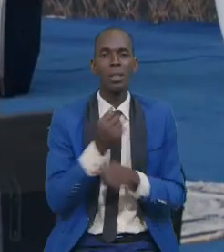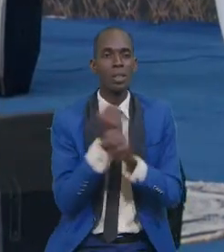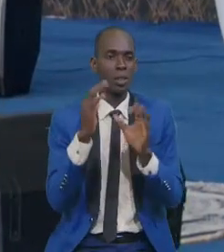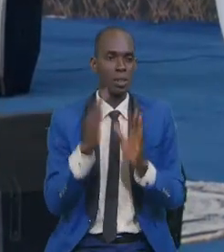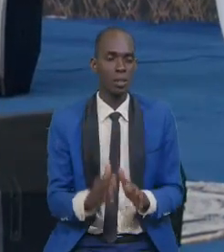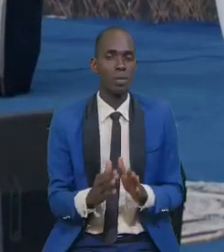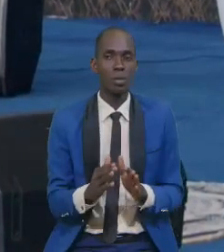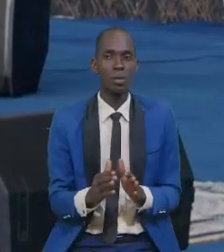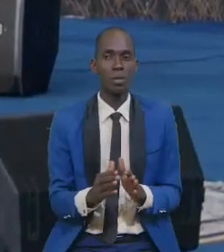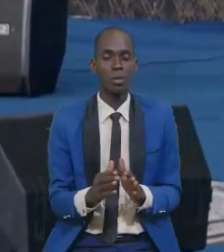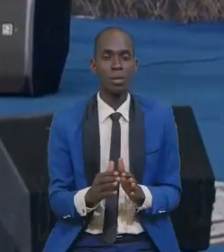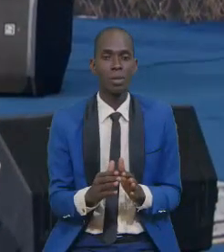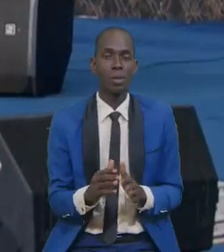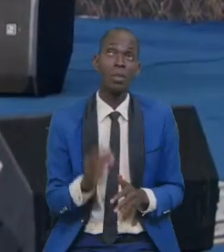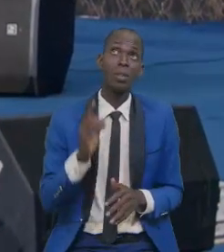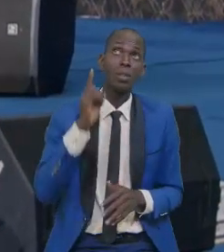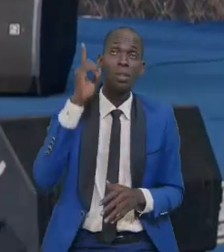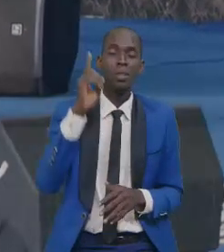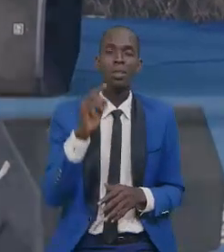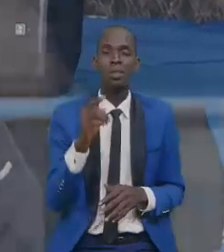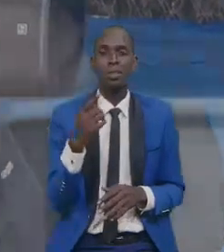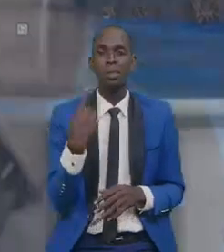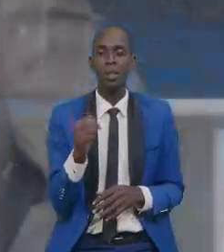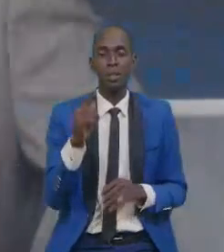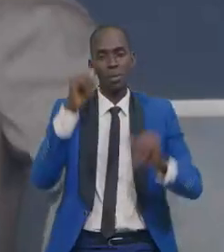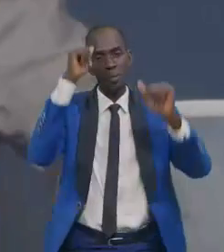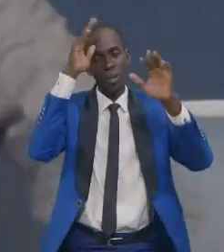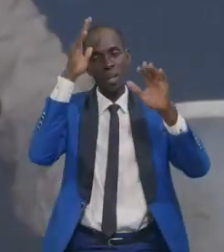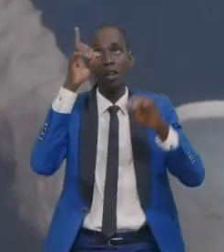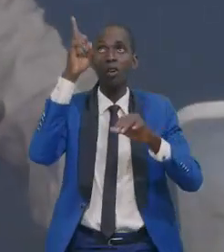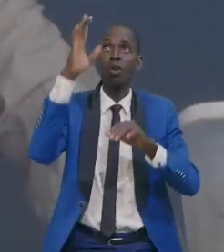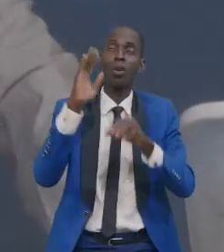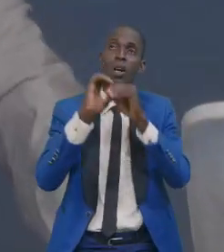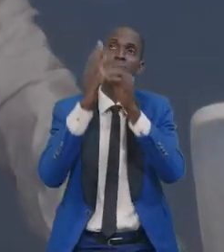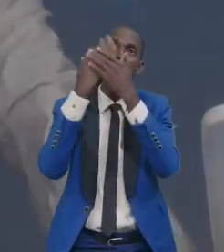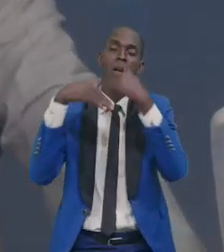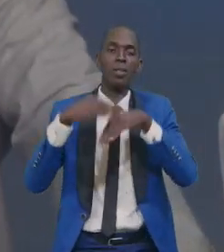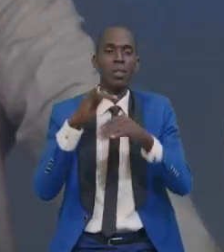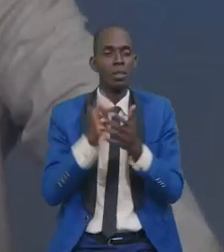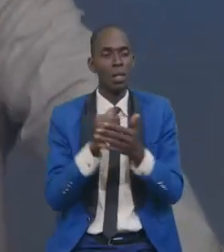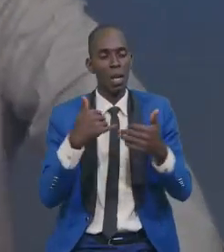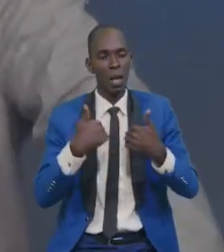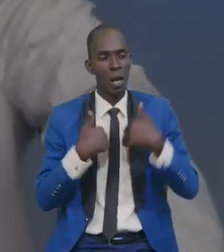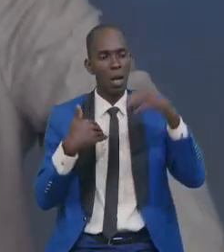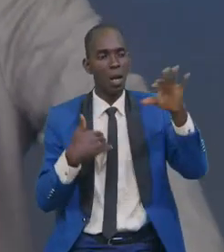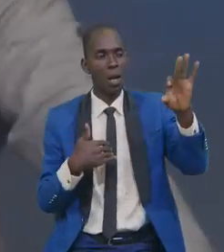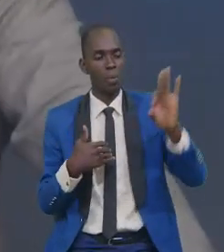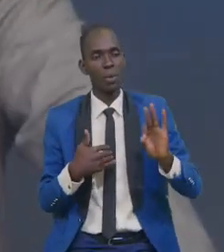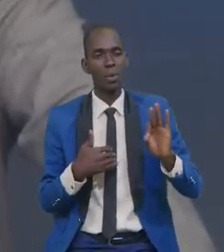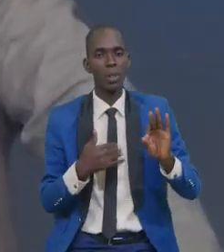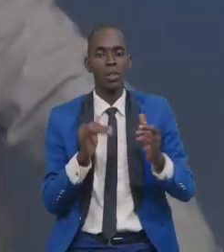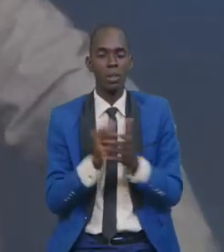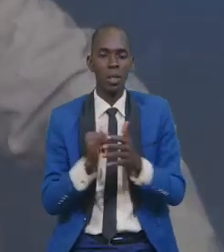is the Father God in heaven that has appointed him, approved of